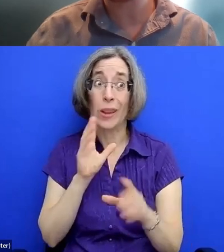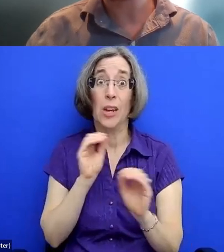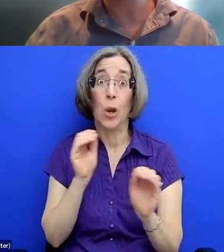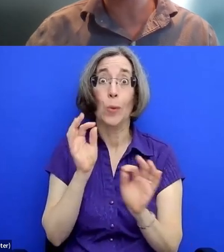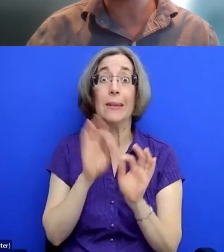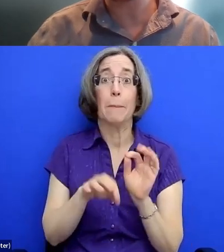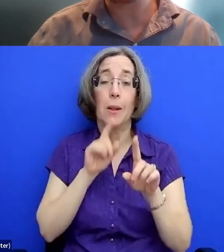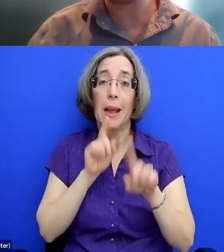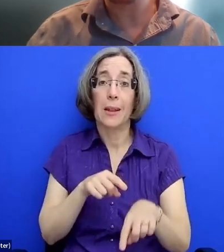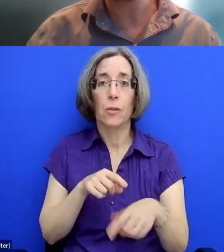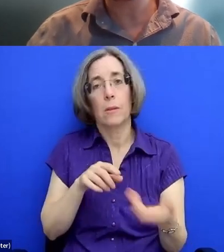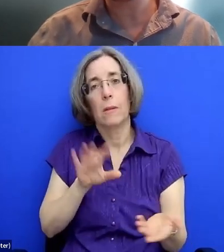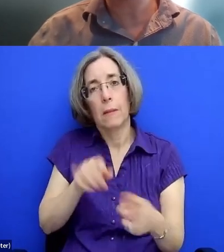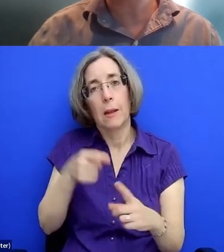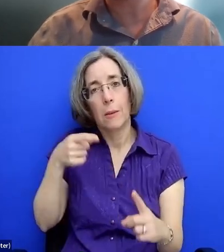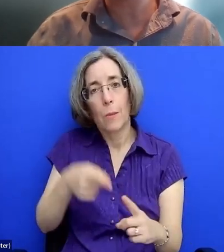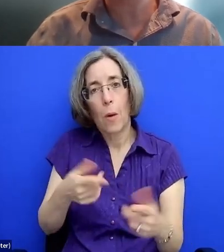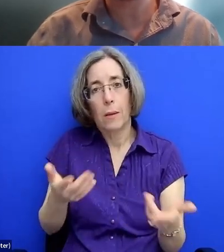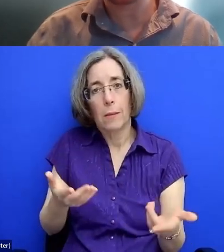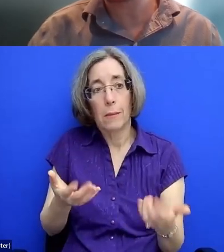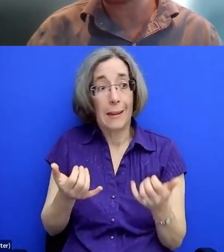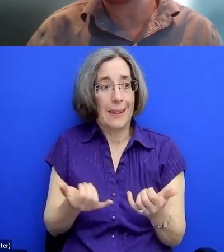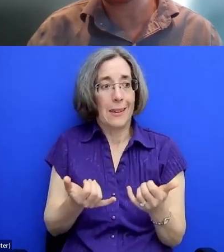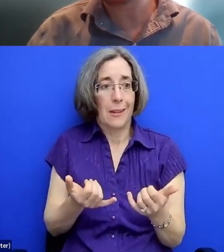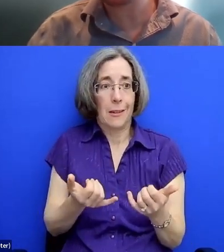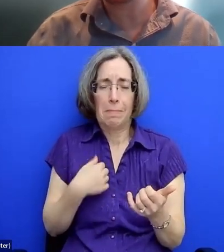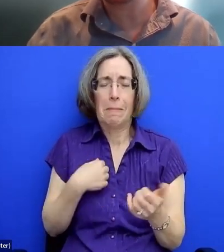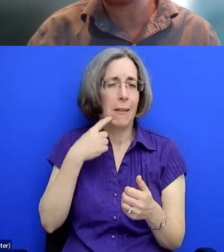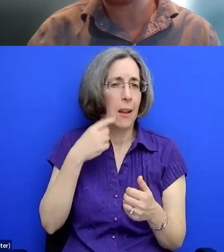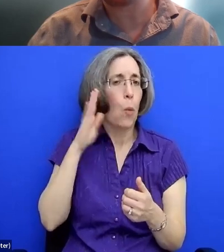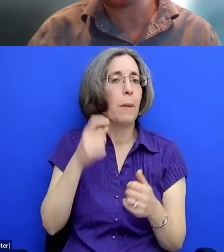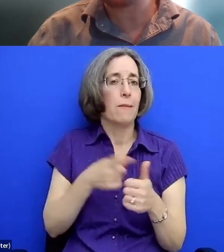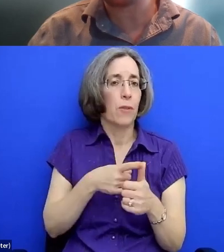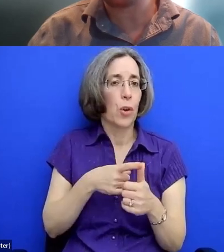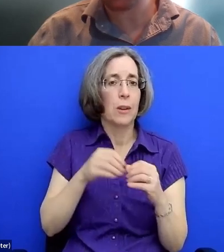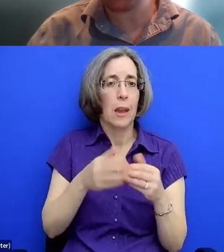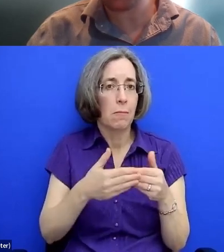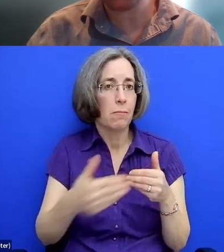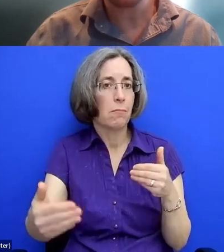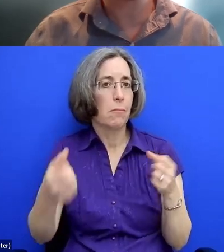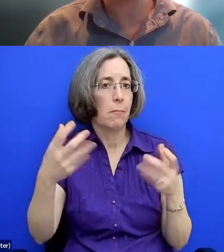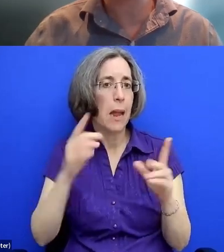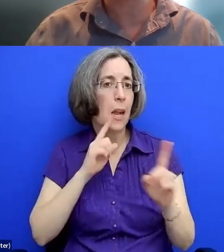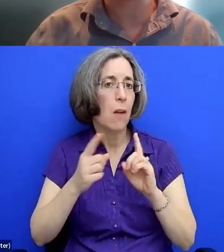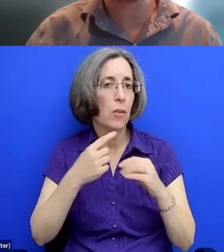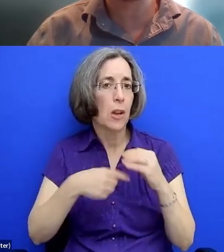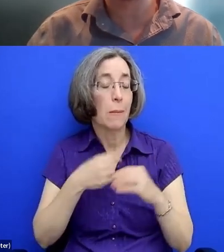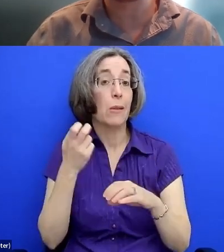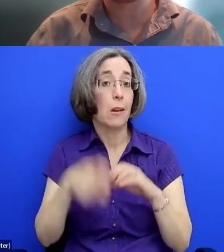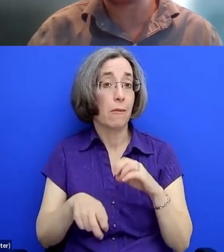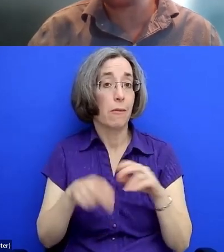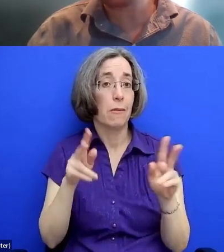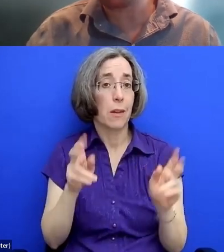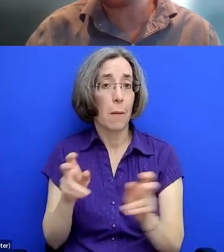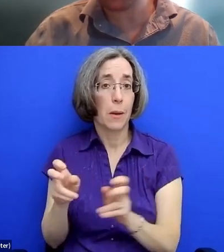I think this is going to be the first in a series of engaging conversations around very difficult topics. I think these are